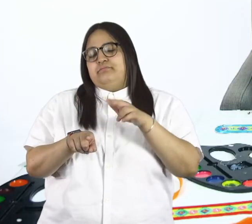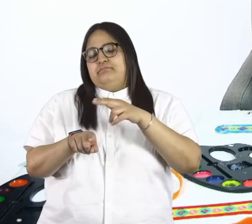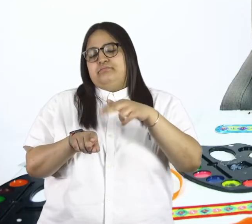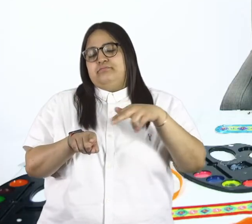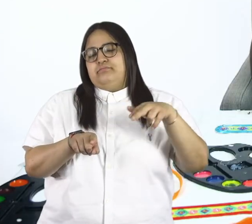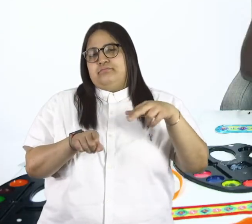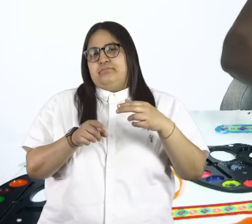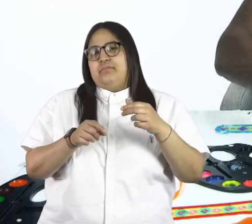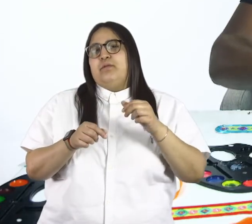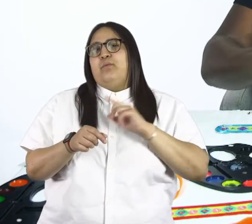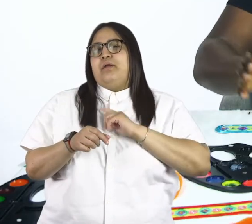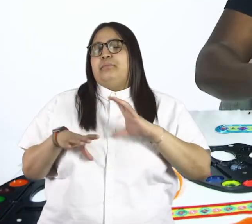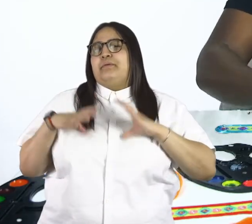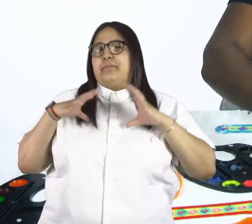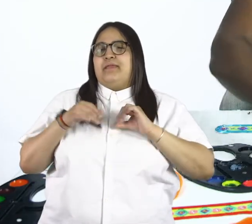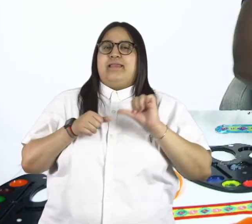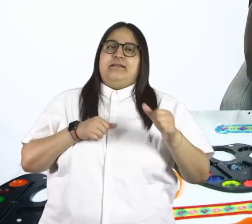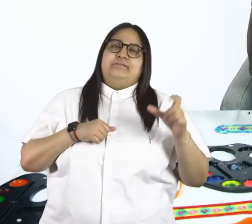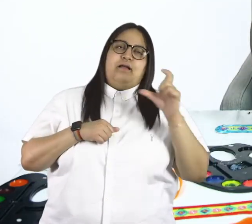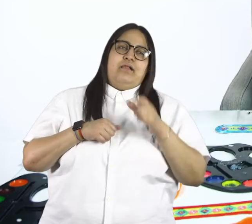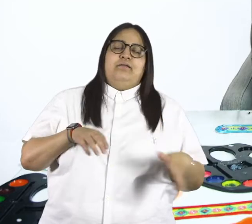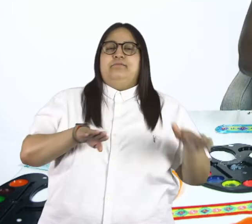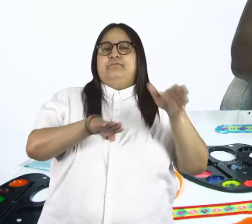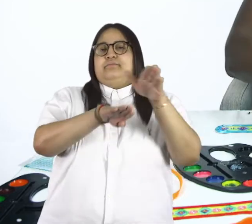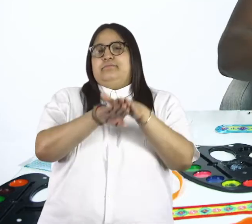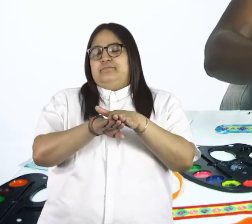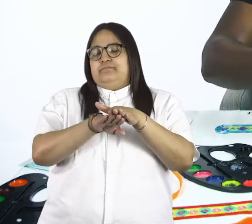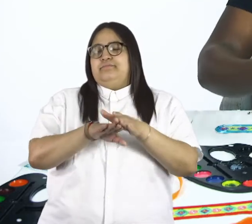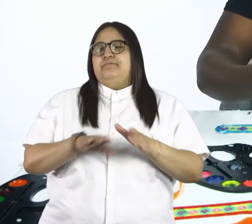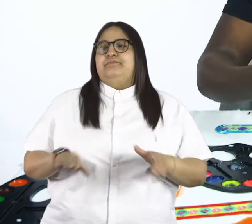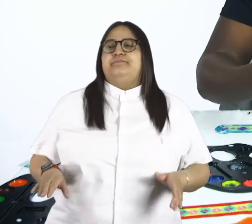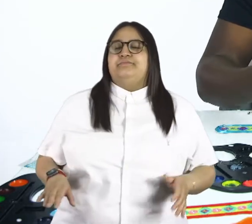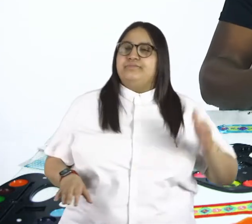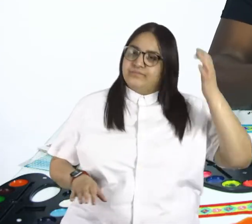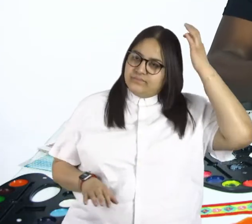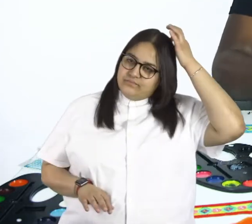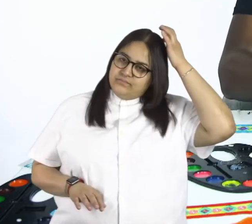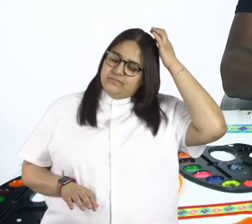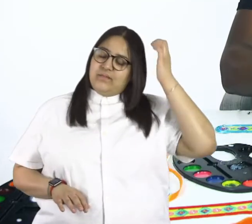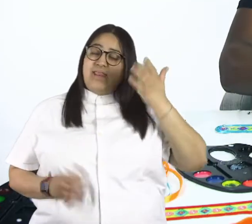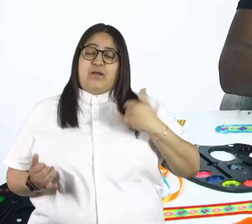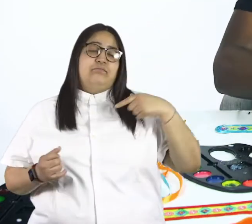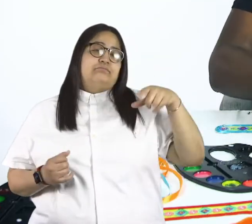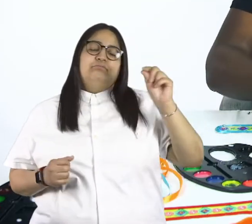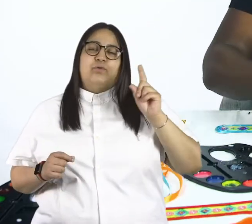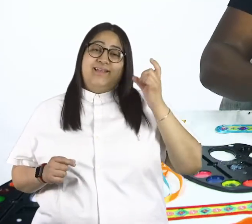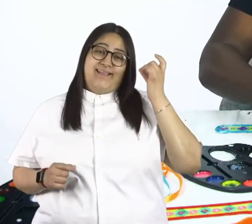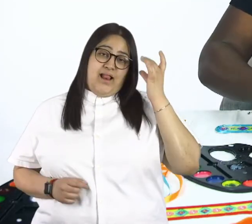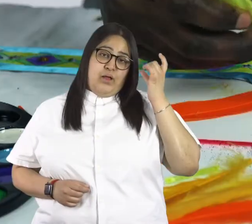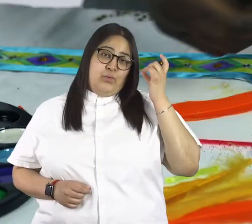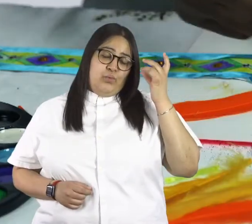for your next color. Okay, I'm going to use yellow.